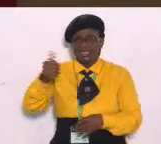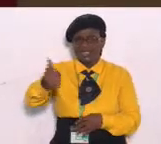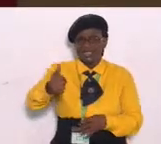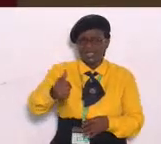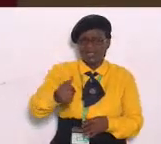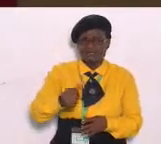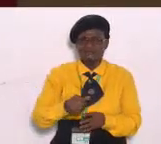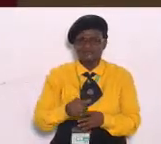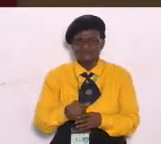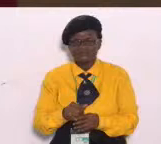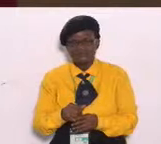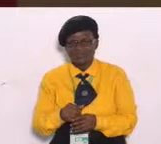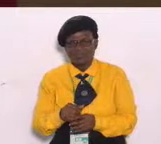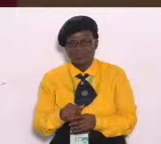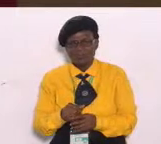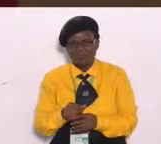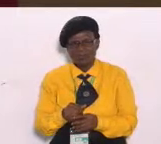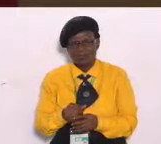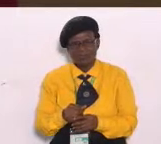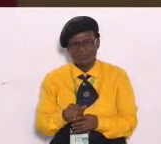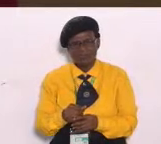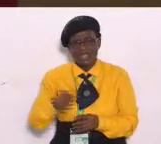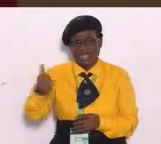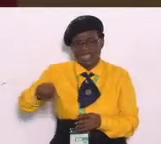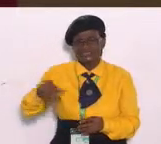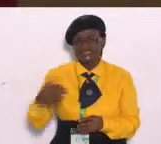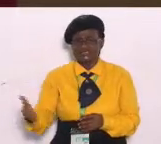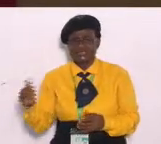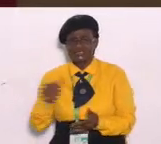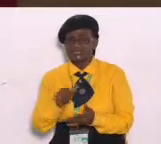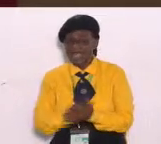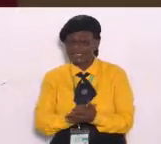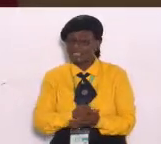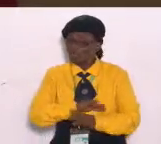Anything that does not please him,